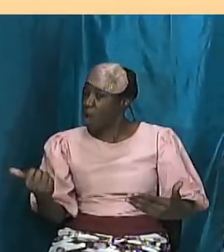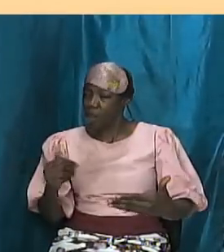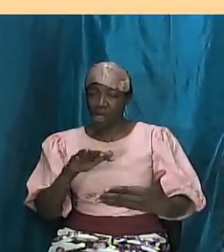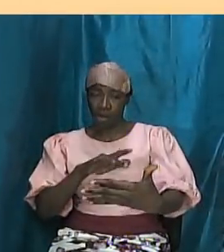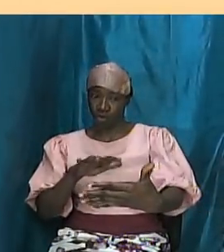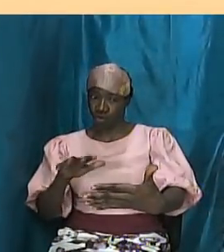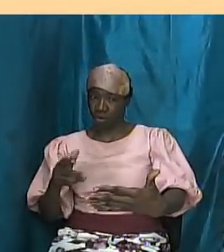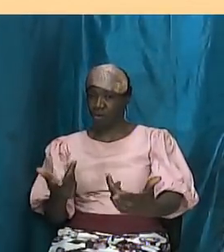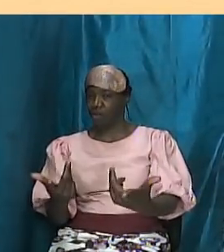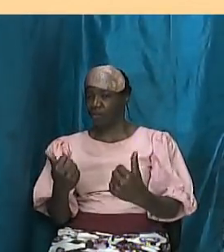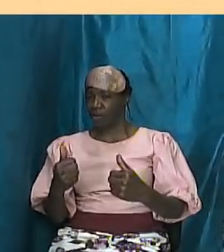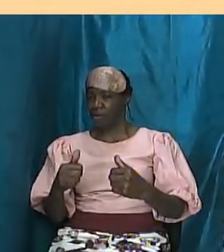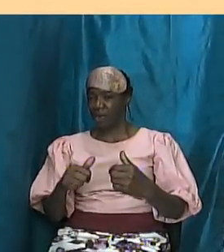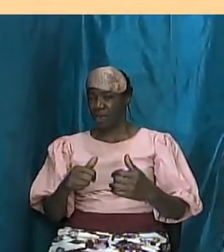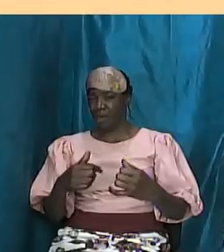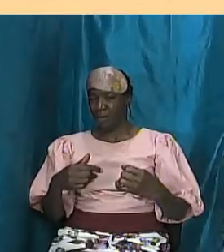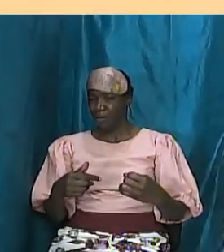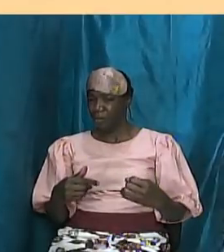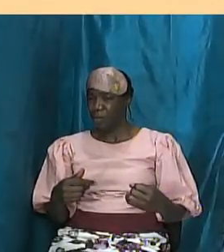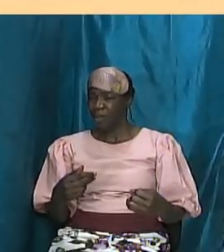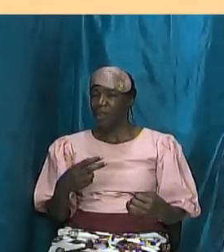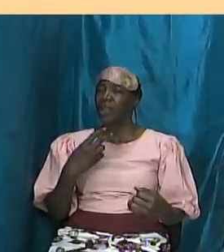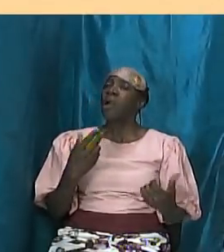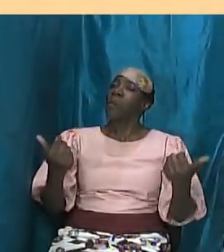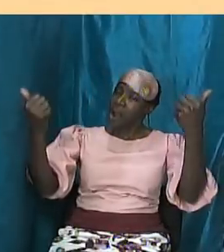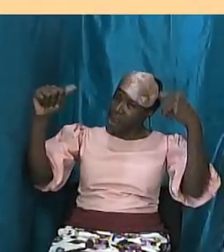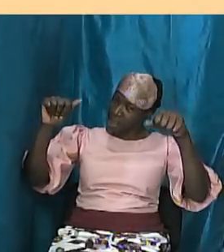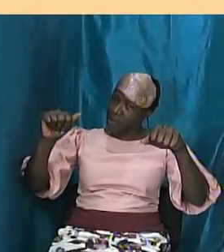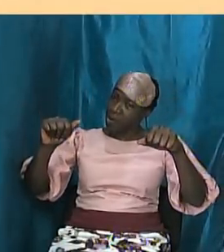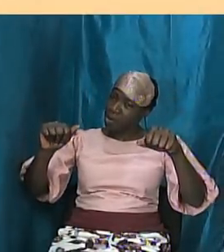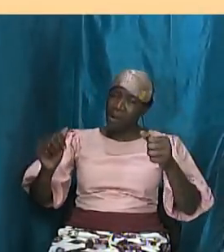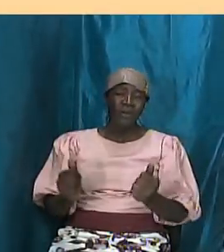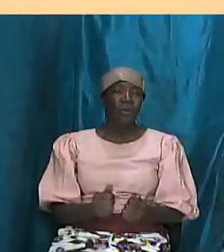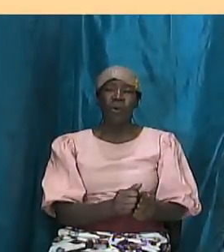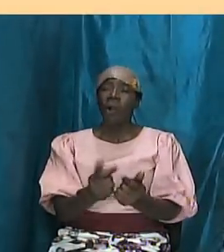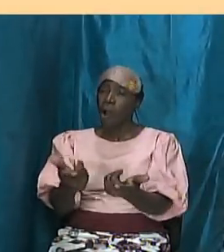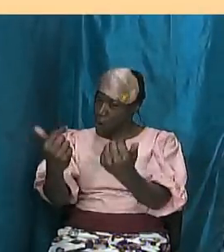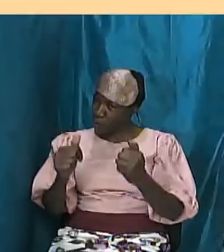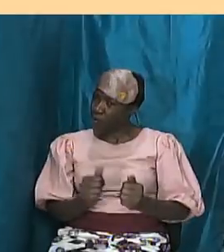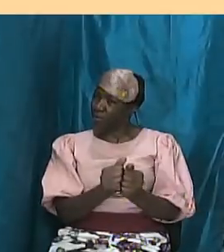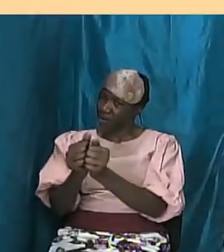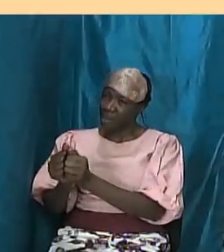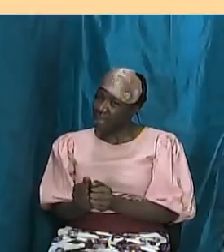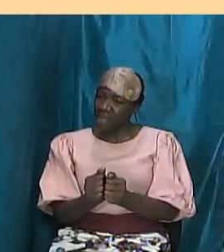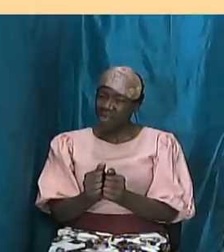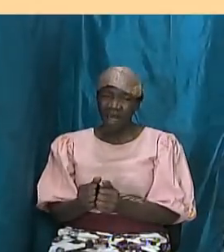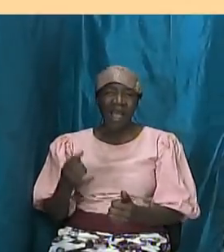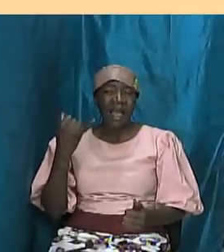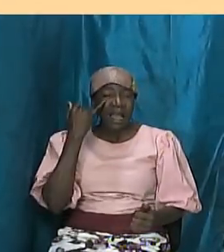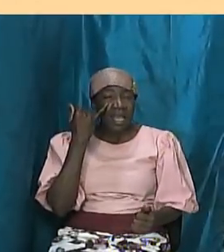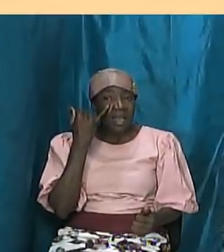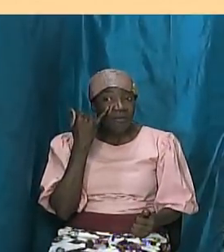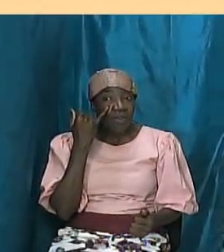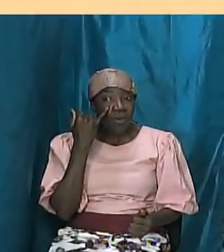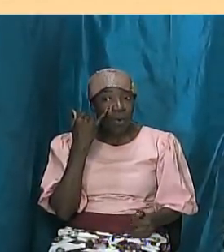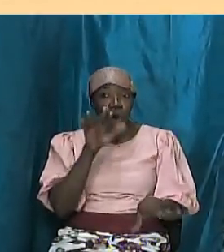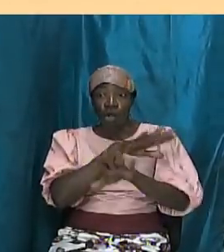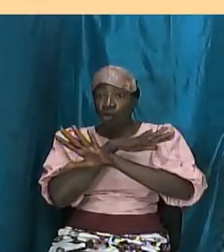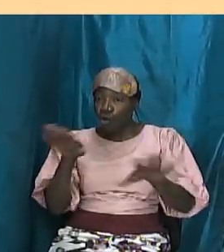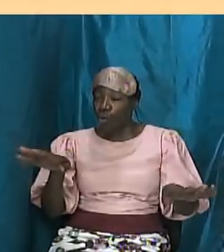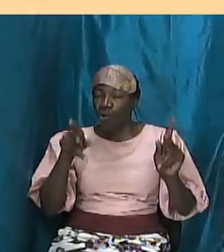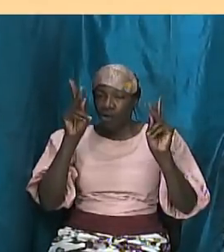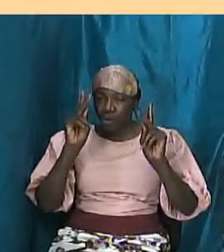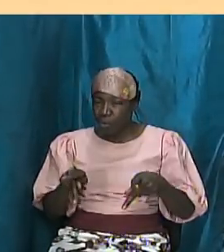scriptures coming down the line, we are able to put it together. If we dare to put aside